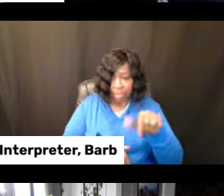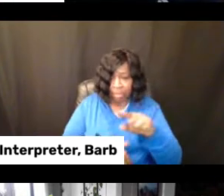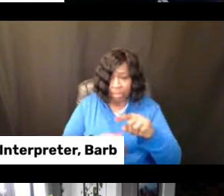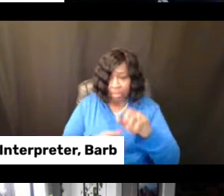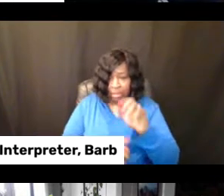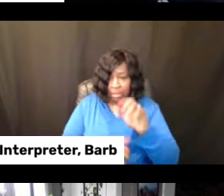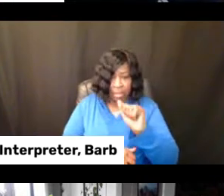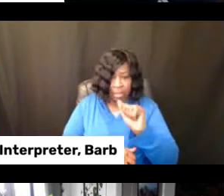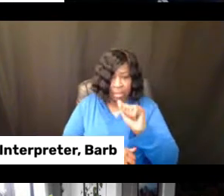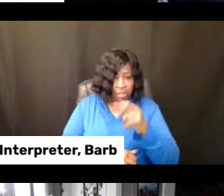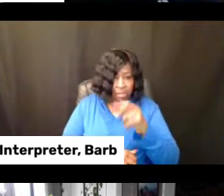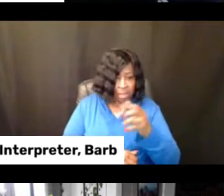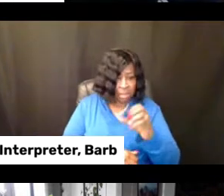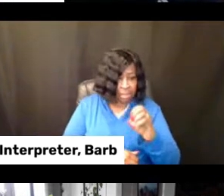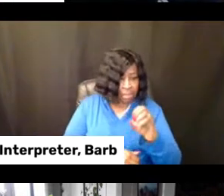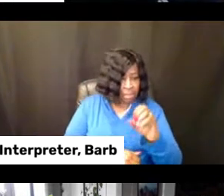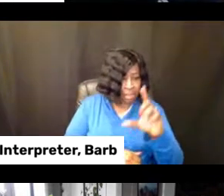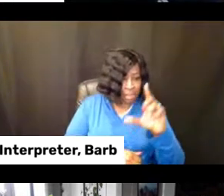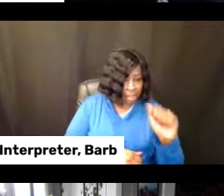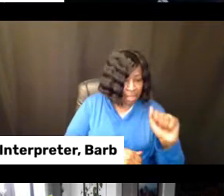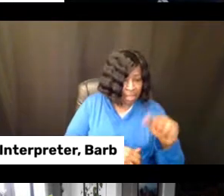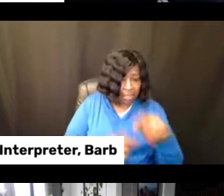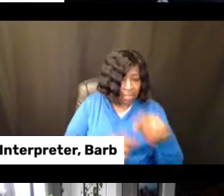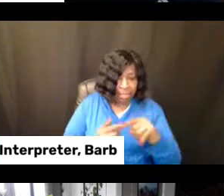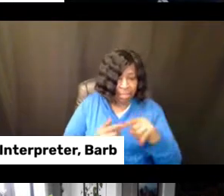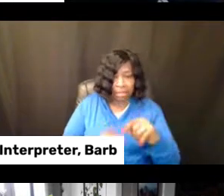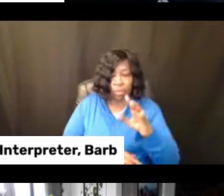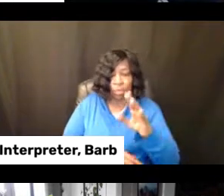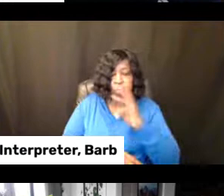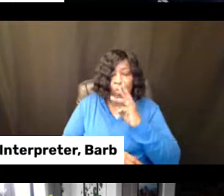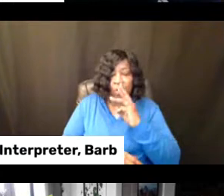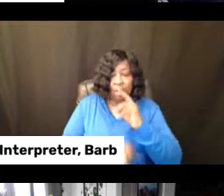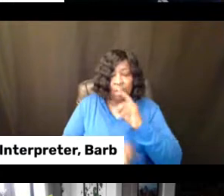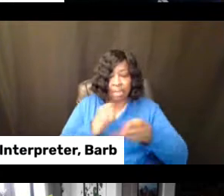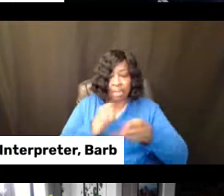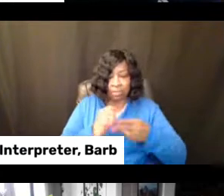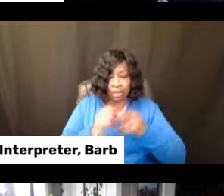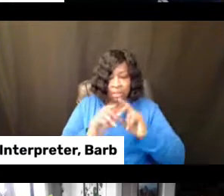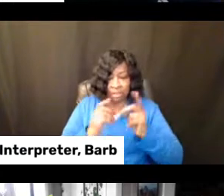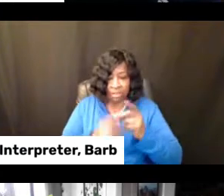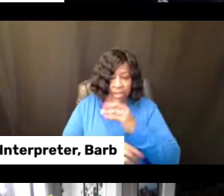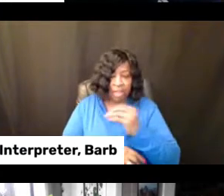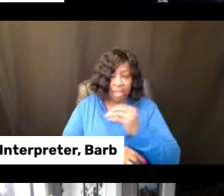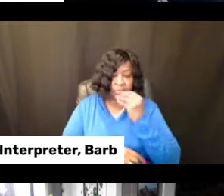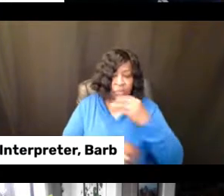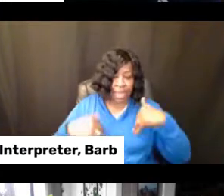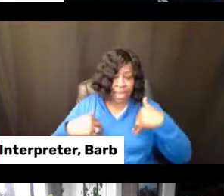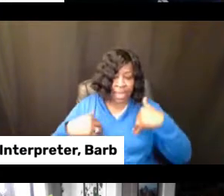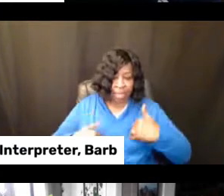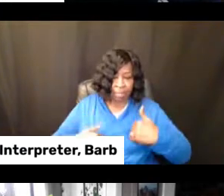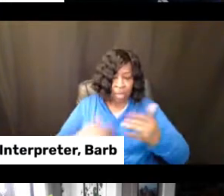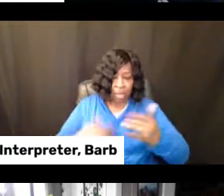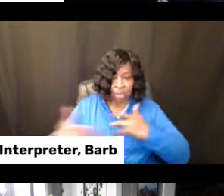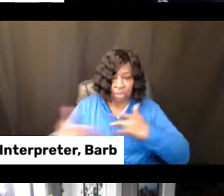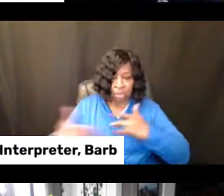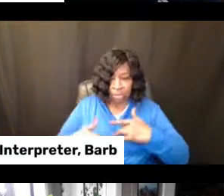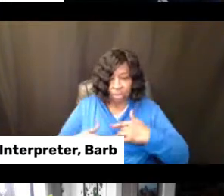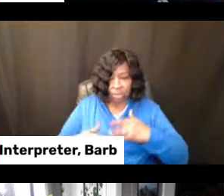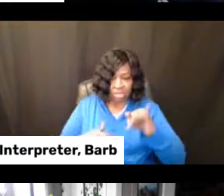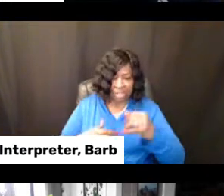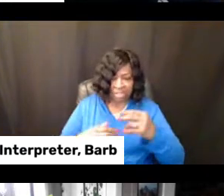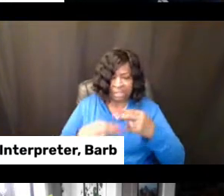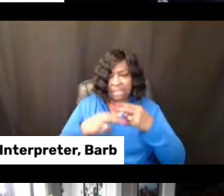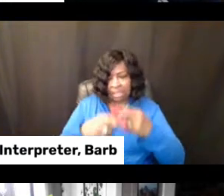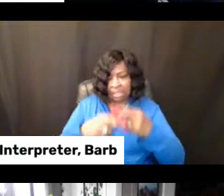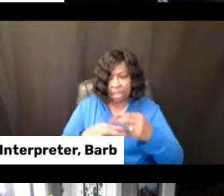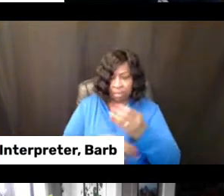Center, Association of Illinois Soil and Water Conservation Districts, and Food Animal Concerns Trust, just to name a few.